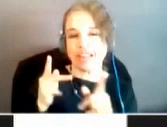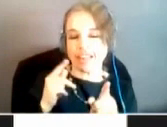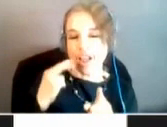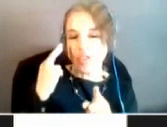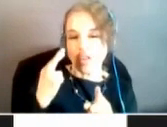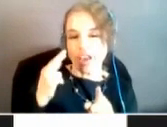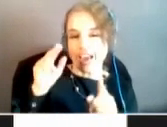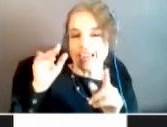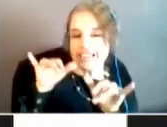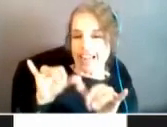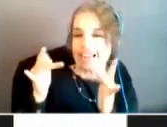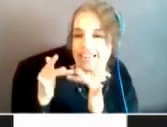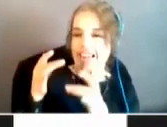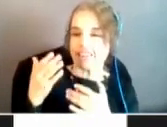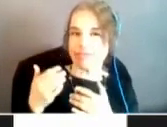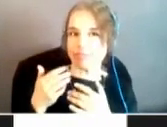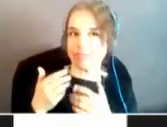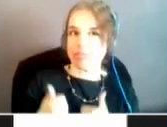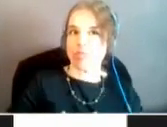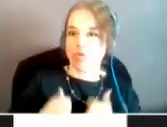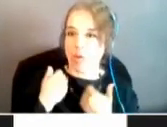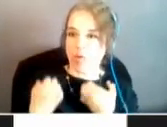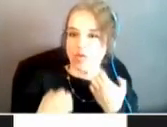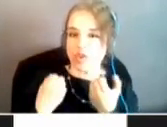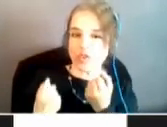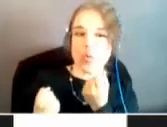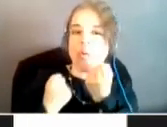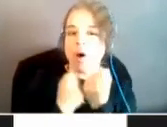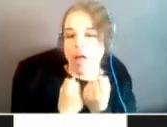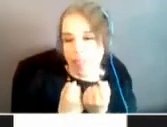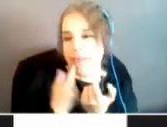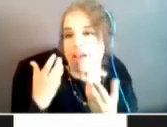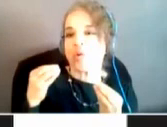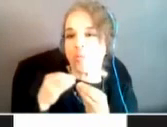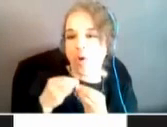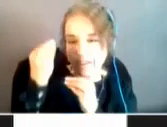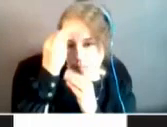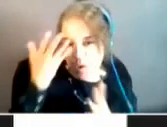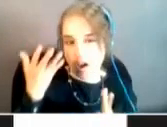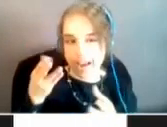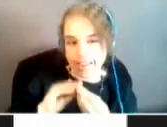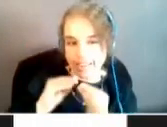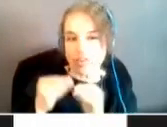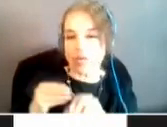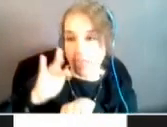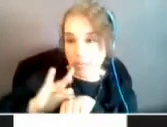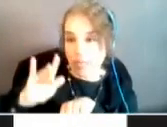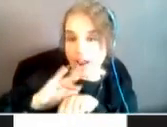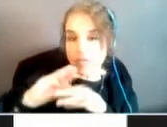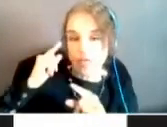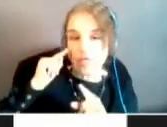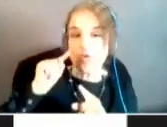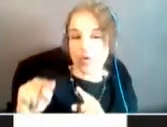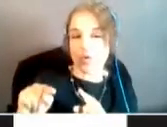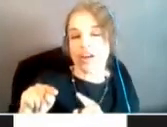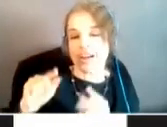weekly check-in to provide emotional support and comfort. So if you want information on that, the number is available to you. In